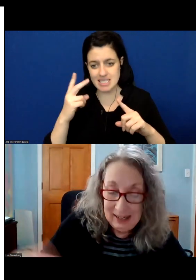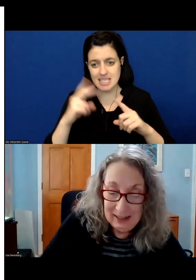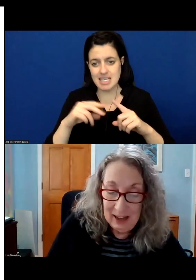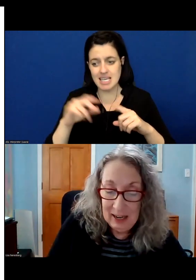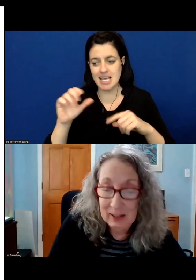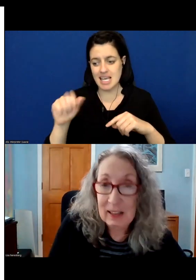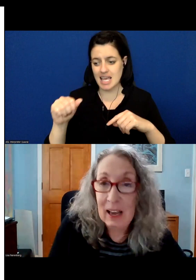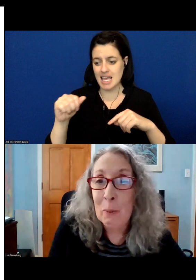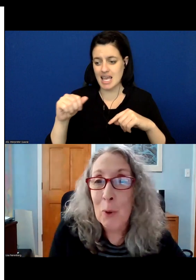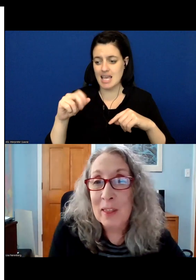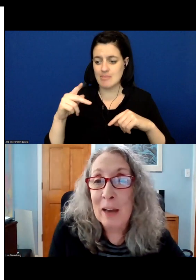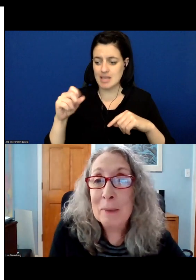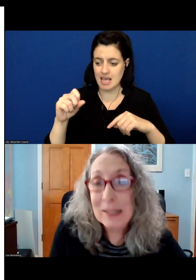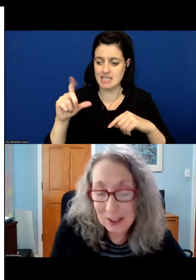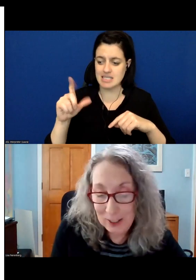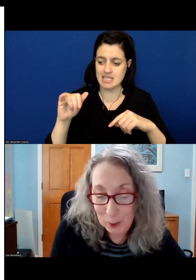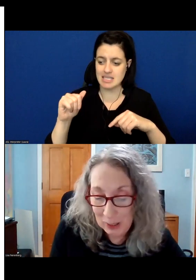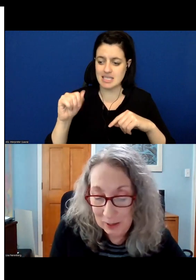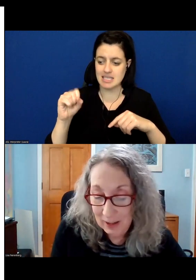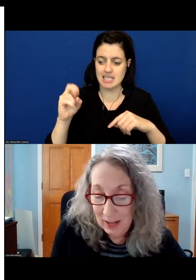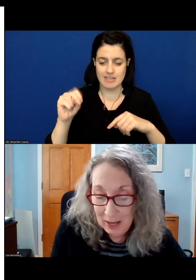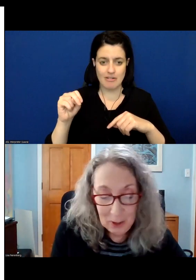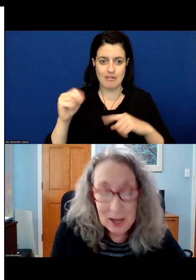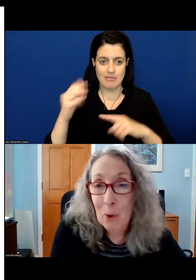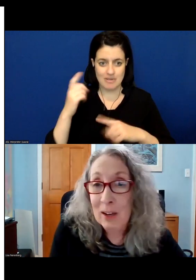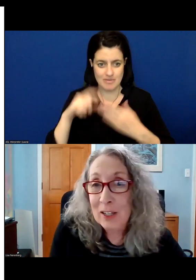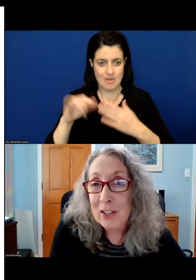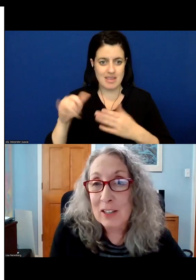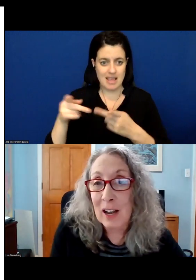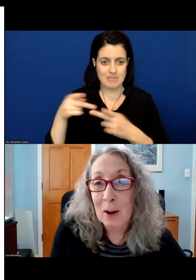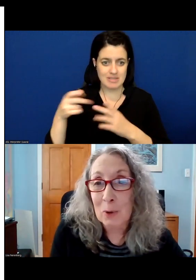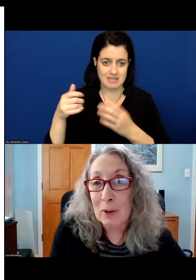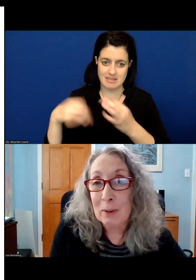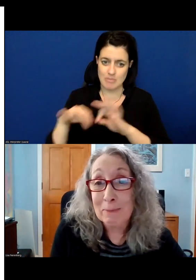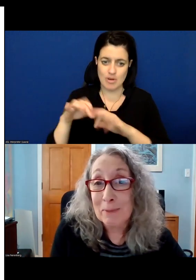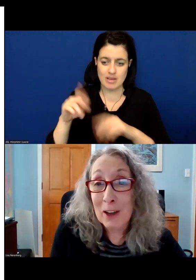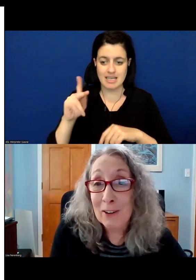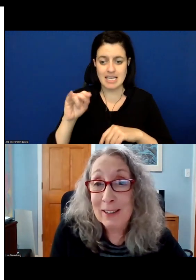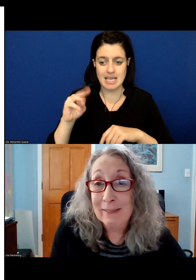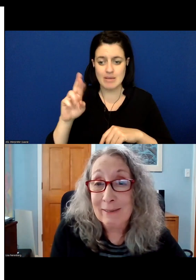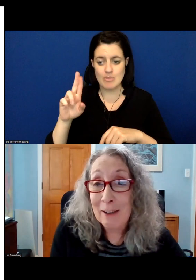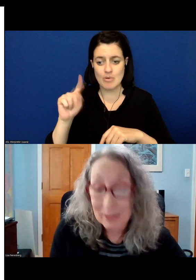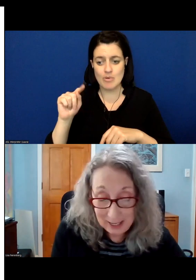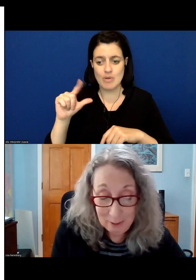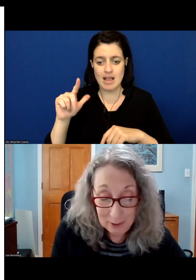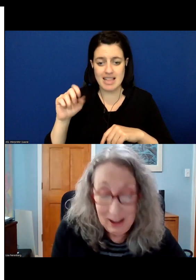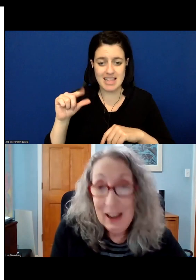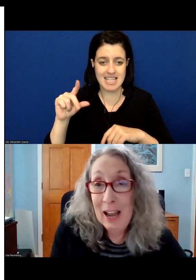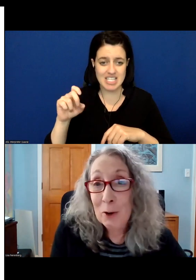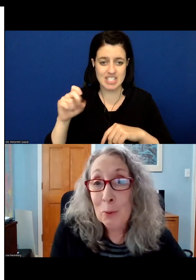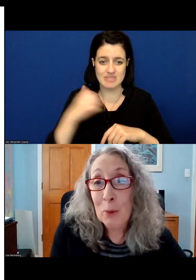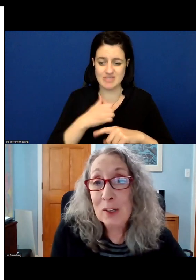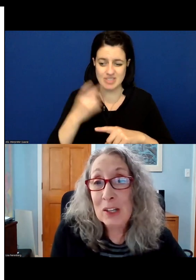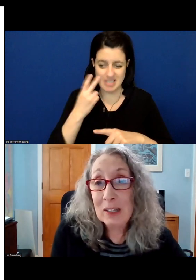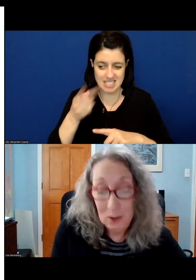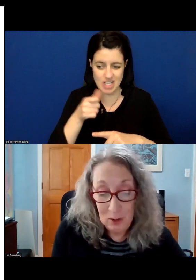APS liaison how important that position has been. You know, Kim Rutledge, who we're going to be sorry to have leave,